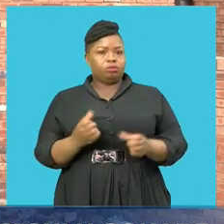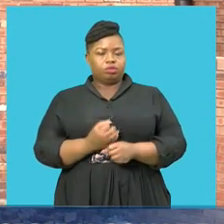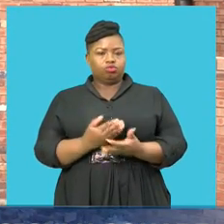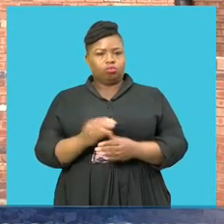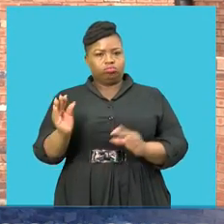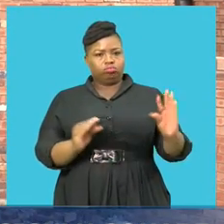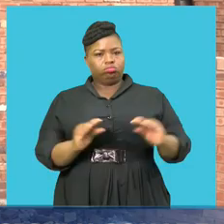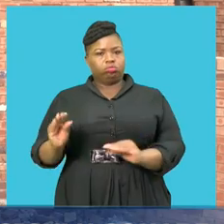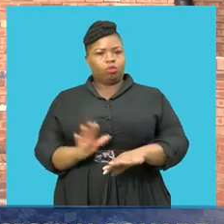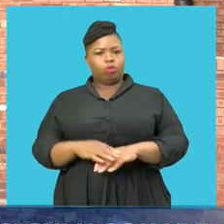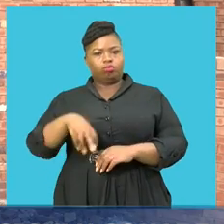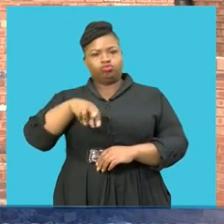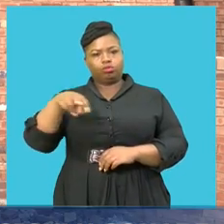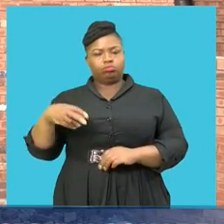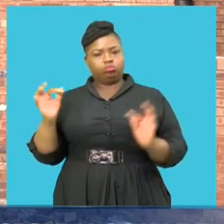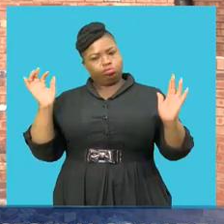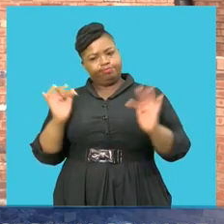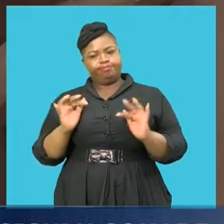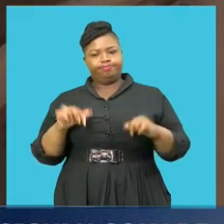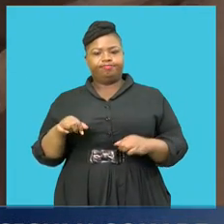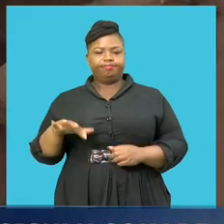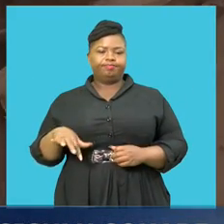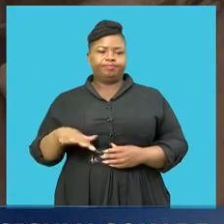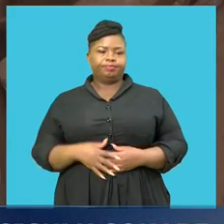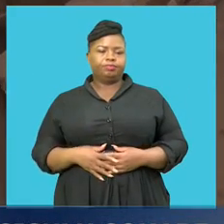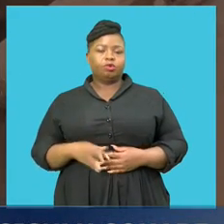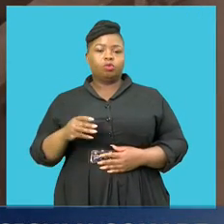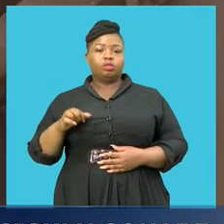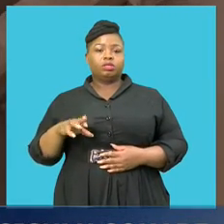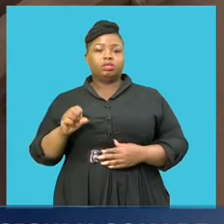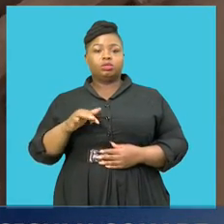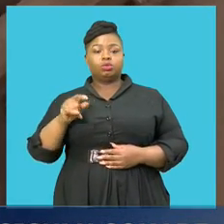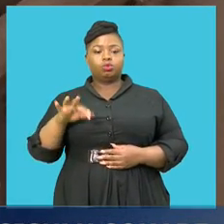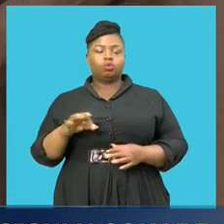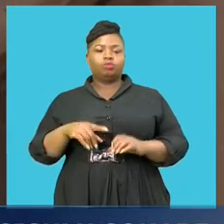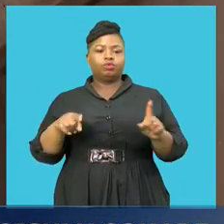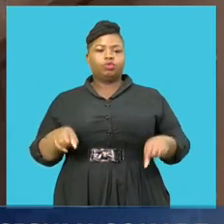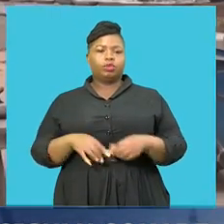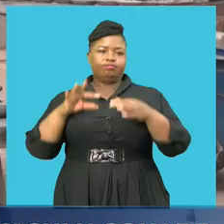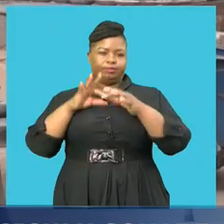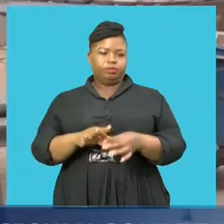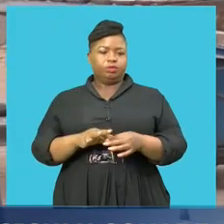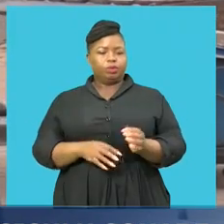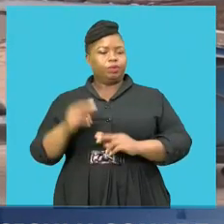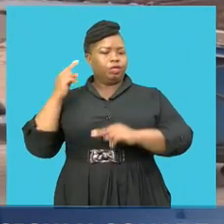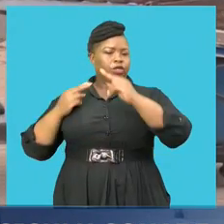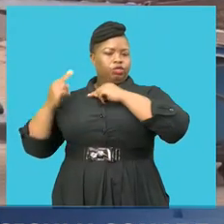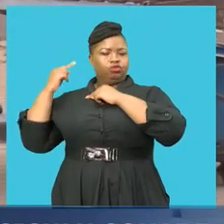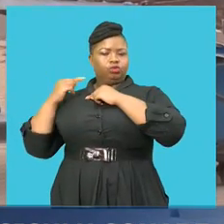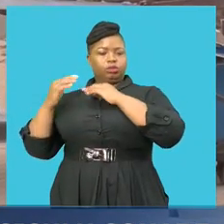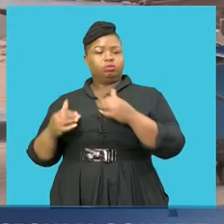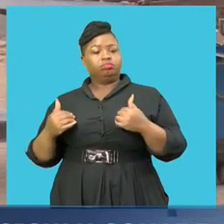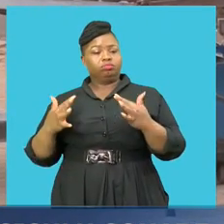attract tourists to come to these squares. IWalter Sisulu Square of Dedication iqukethe umlando